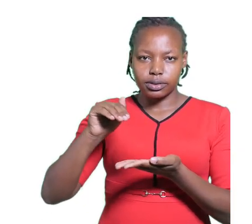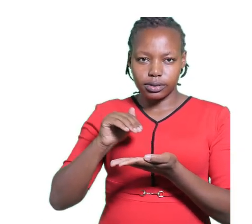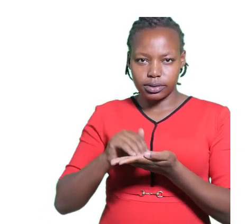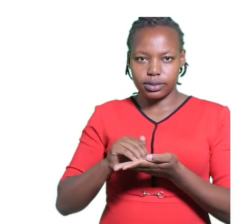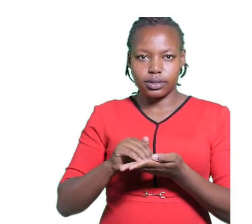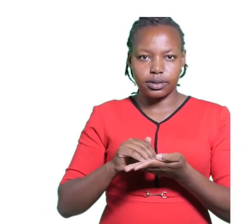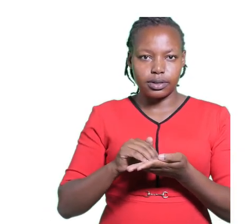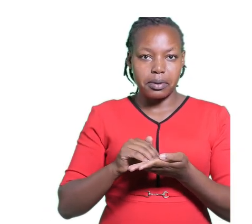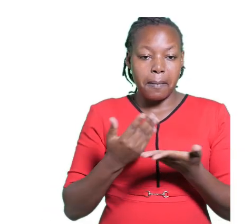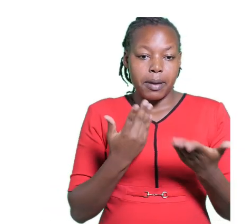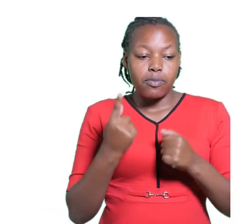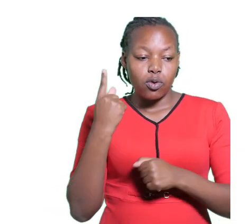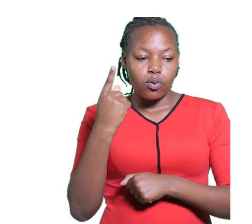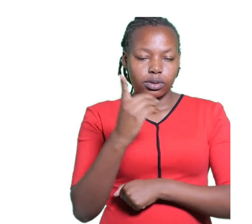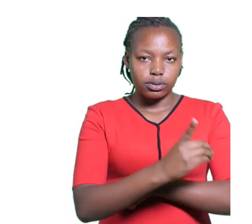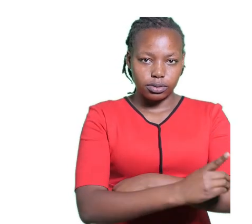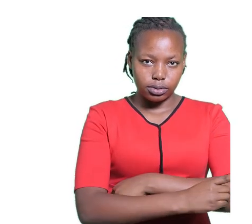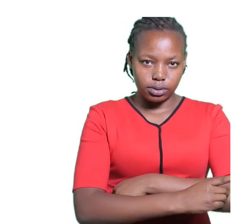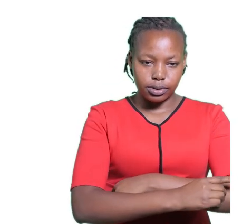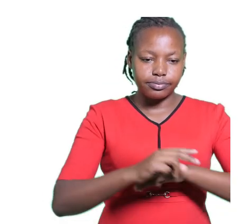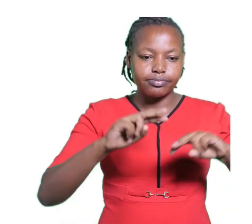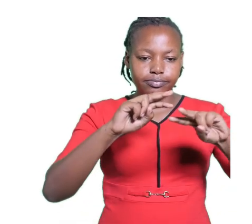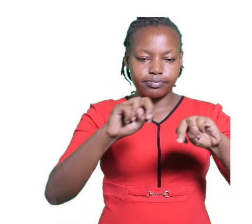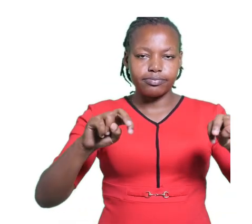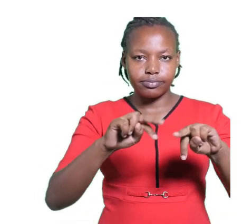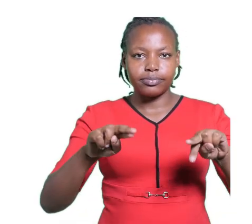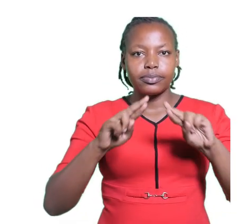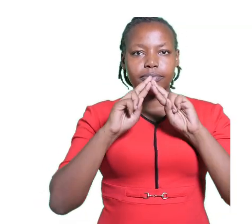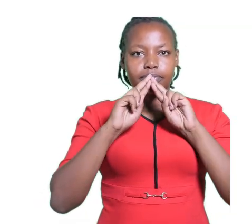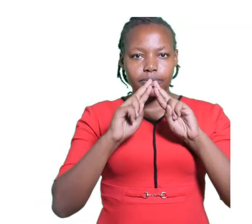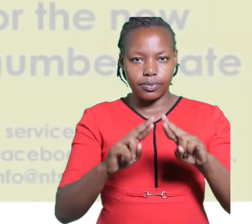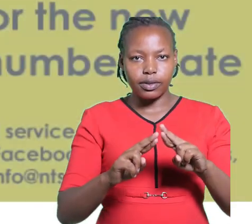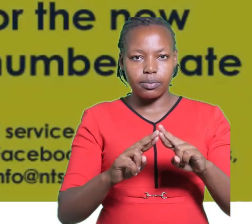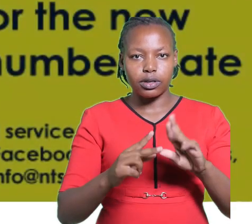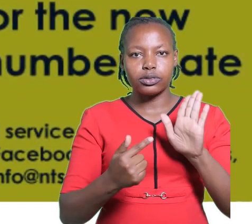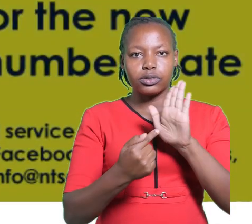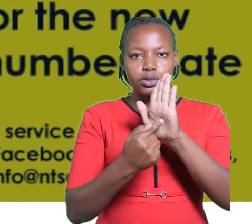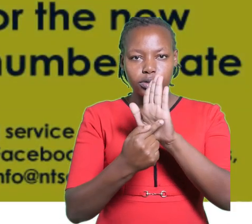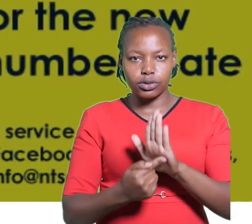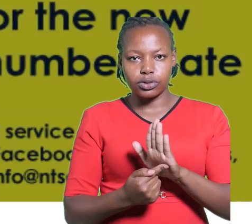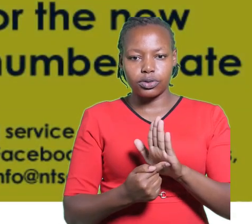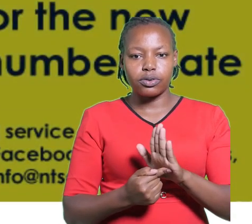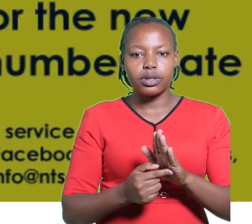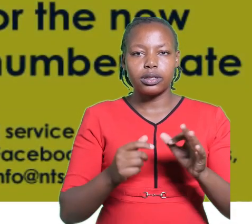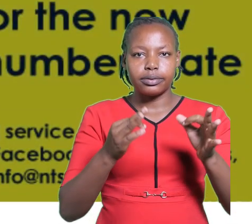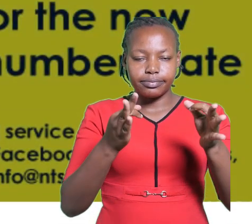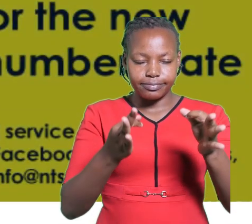Finally, to register a driving school or SACCO, visit